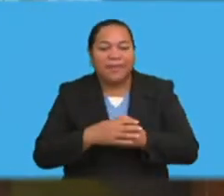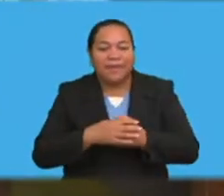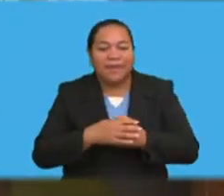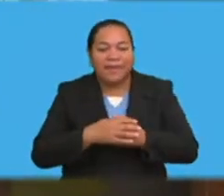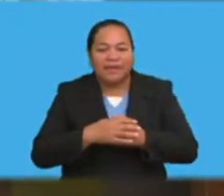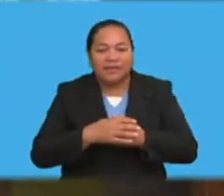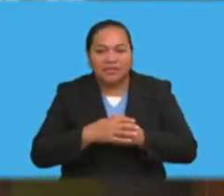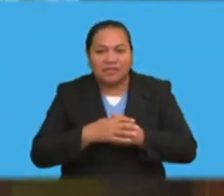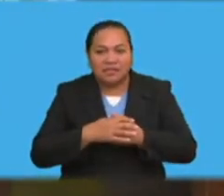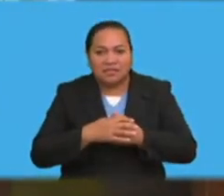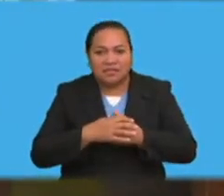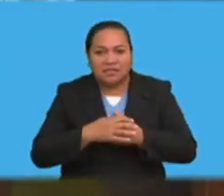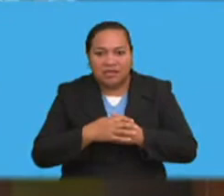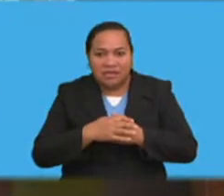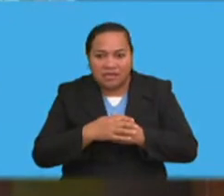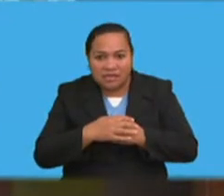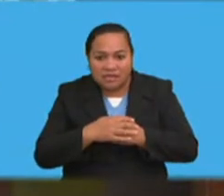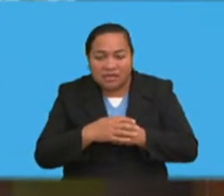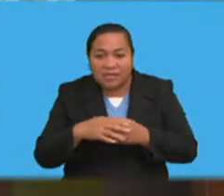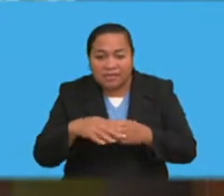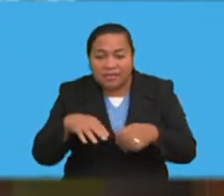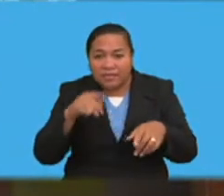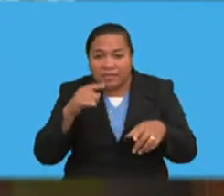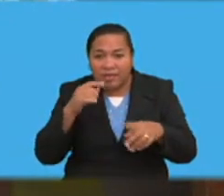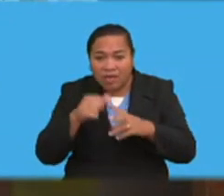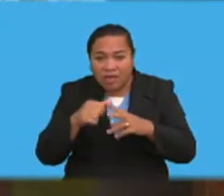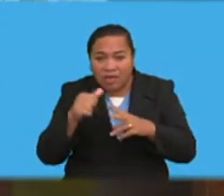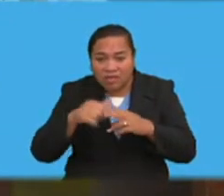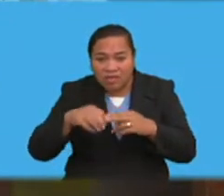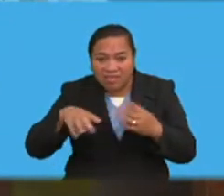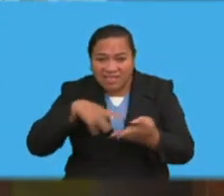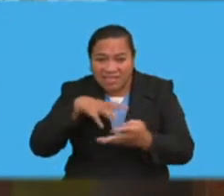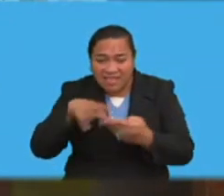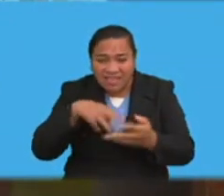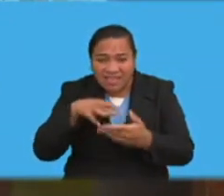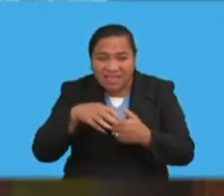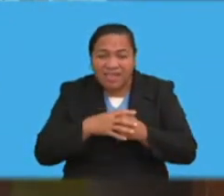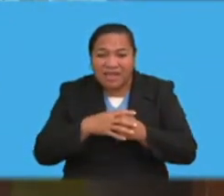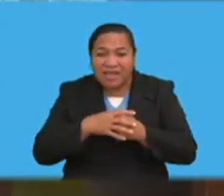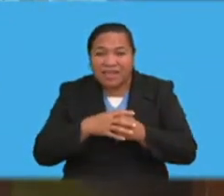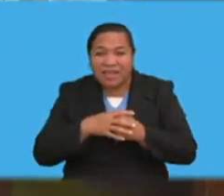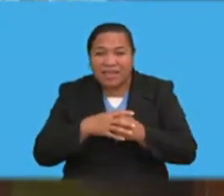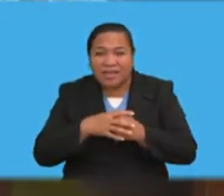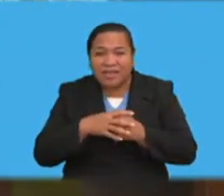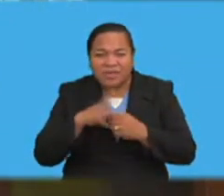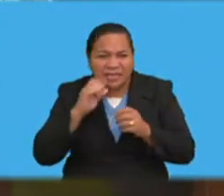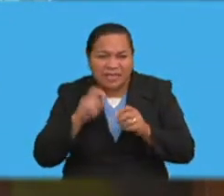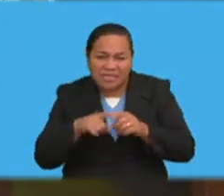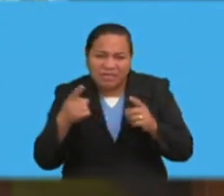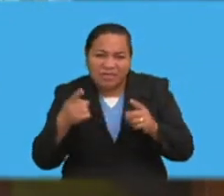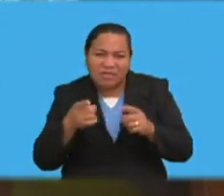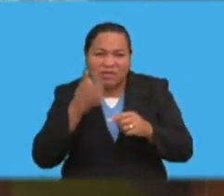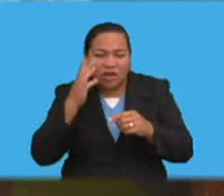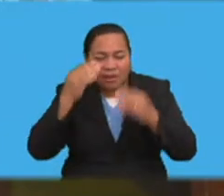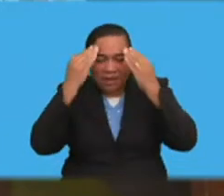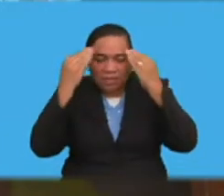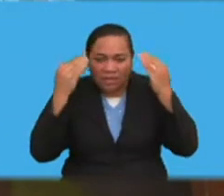So, in the absence of those kind of natural disasters, the growth trajectory would have been a different one, Madam